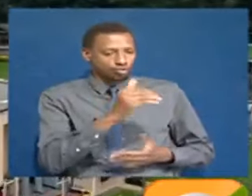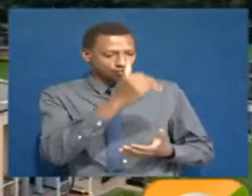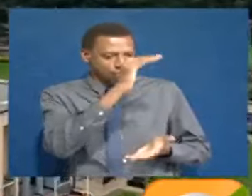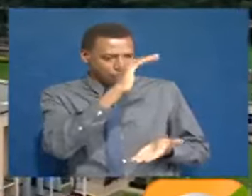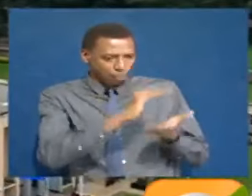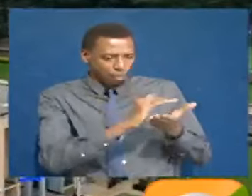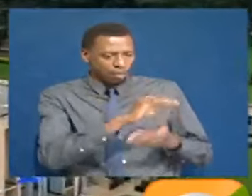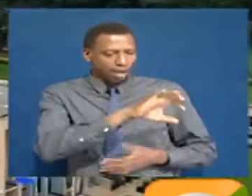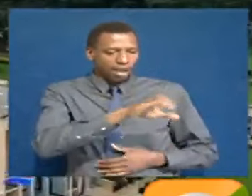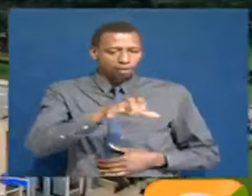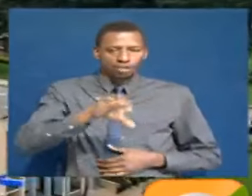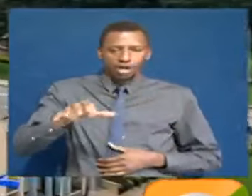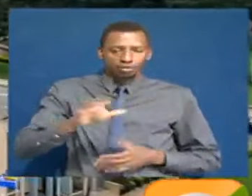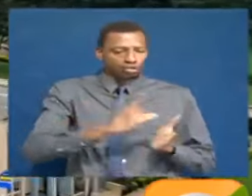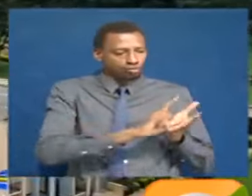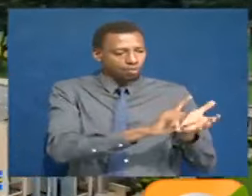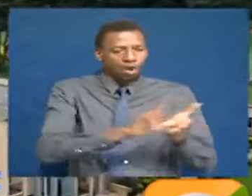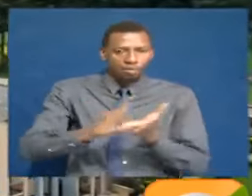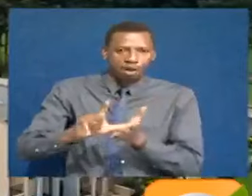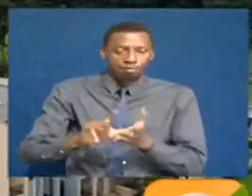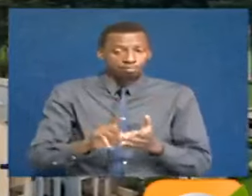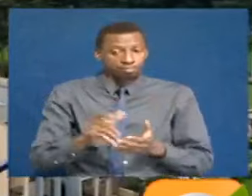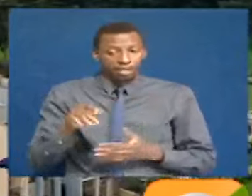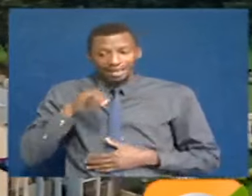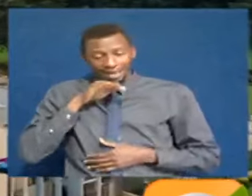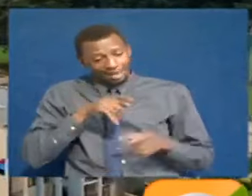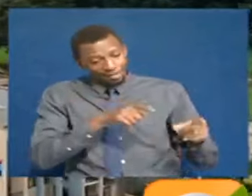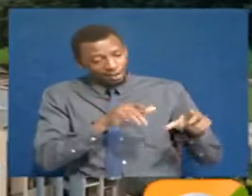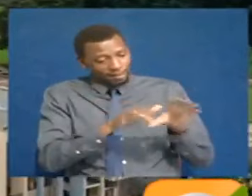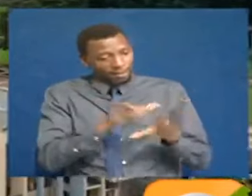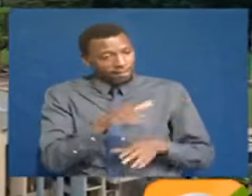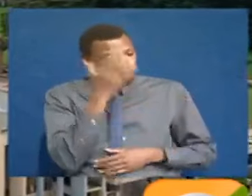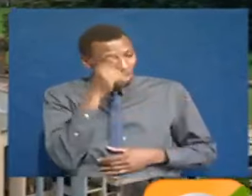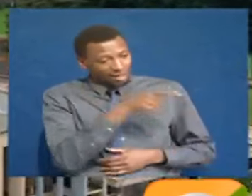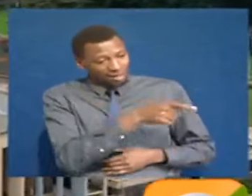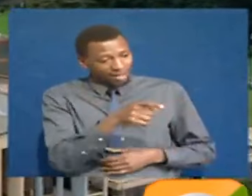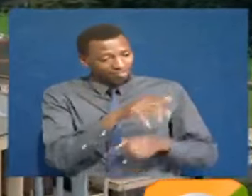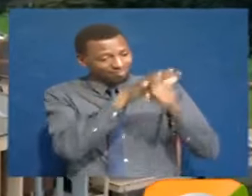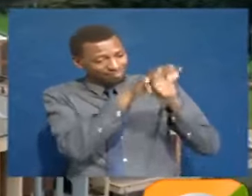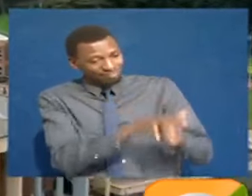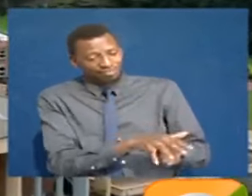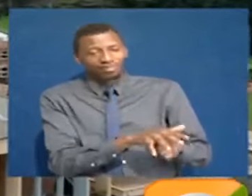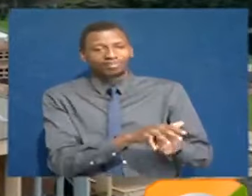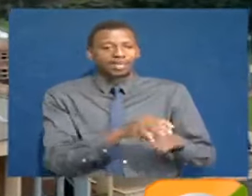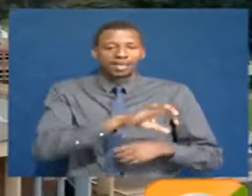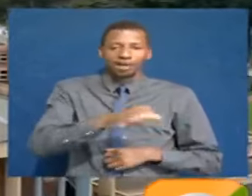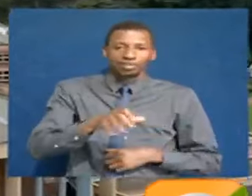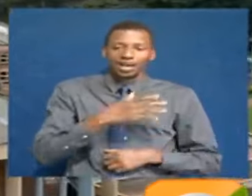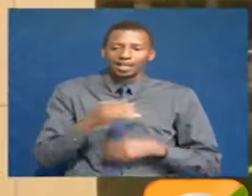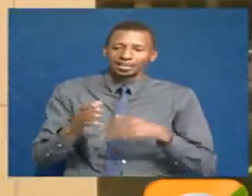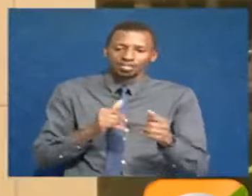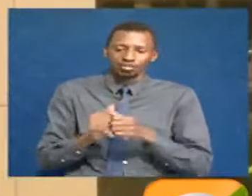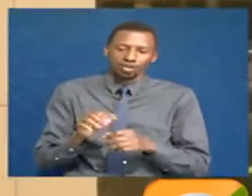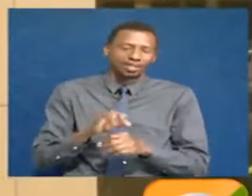allocations. Odinga is accusing MPs of deliberately undermining counties and derailing the spirit of